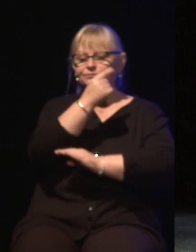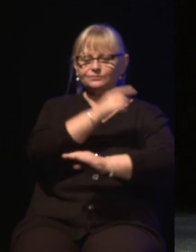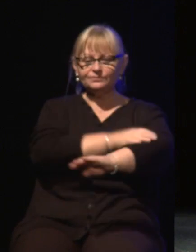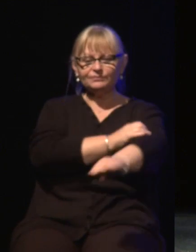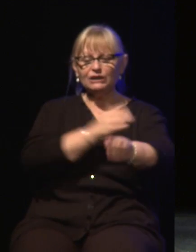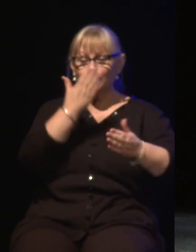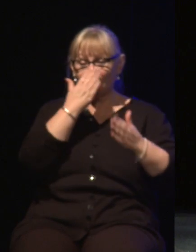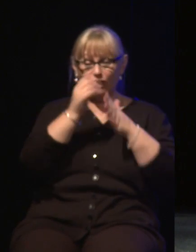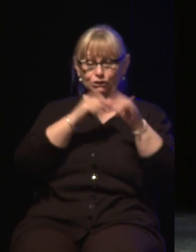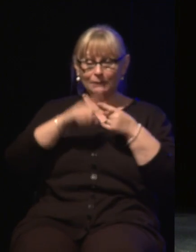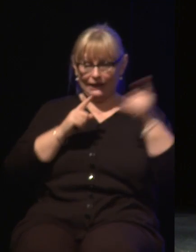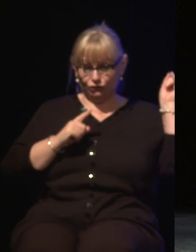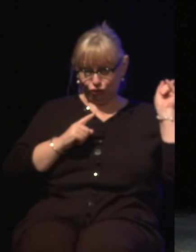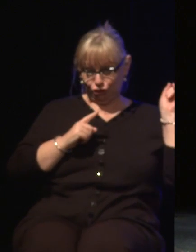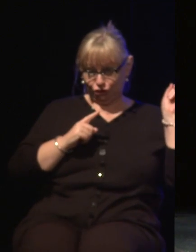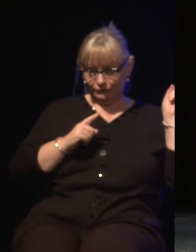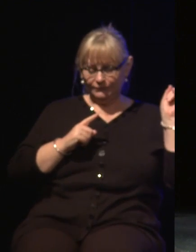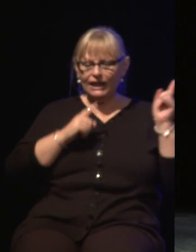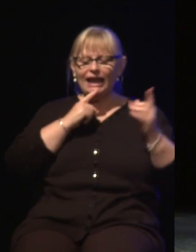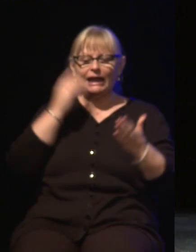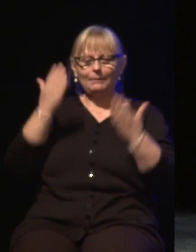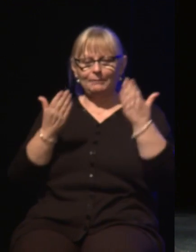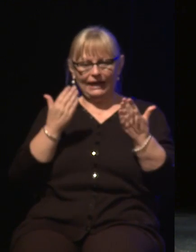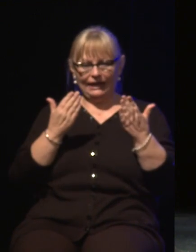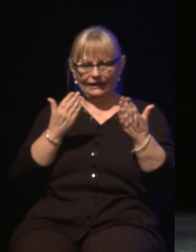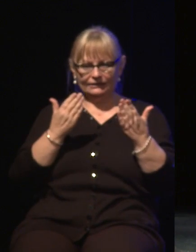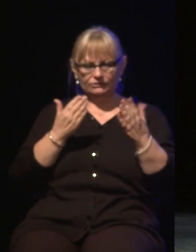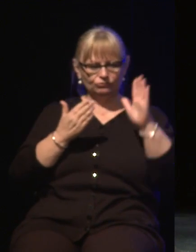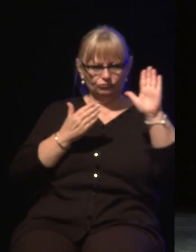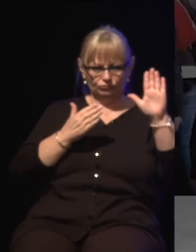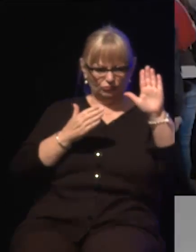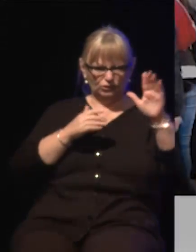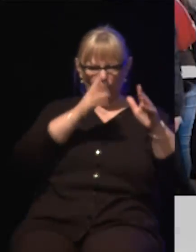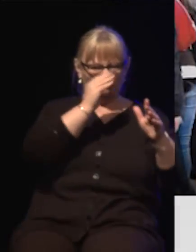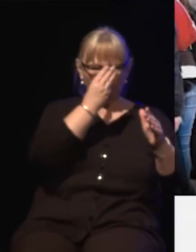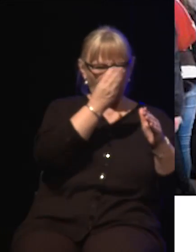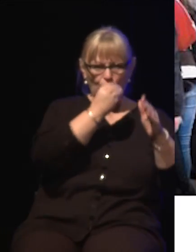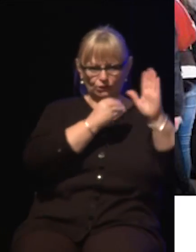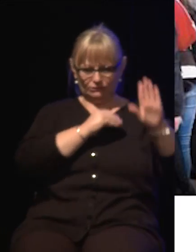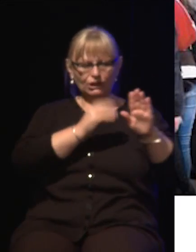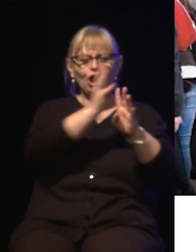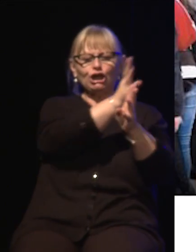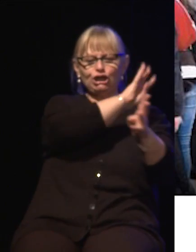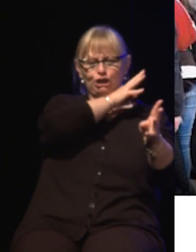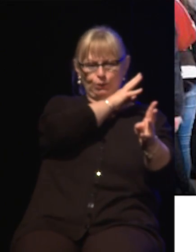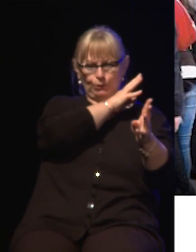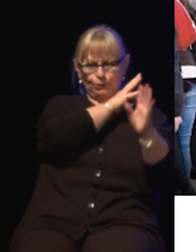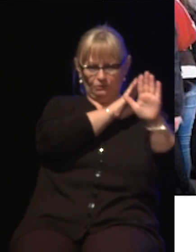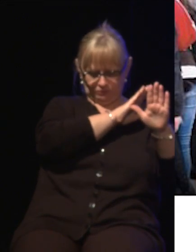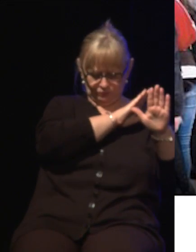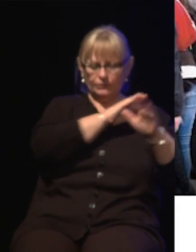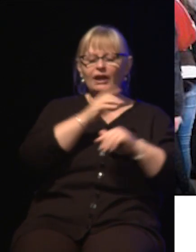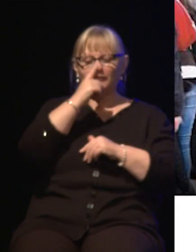literally the front page picture, which compared two images of a queue of young people on the left-hand